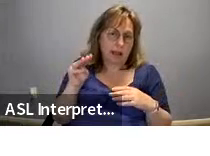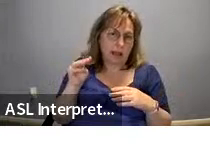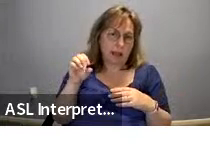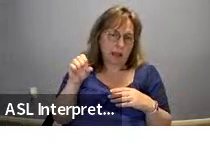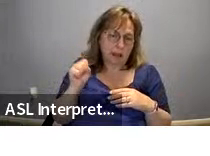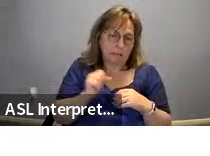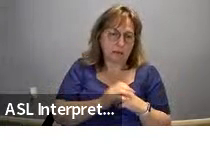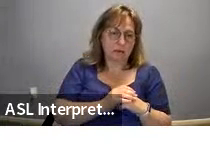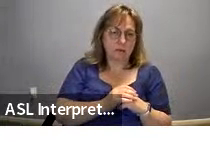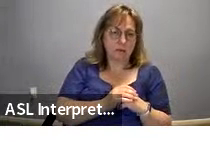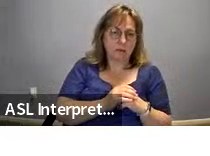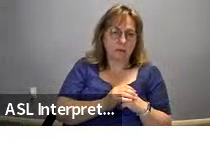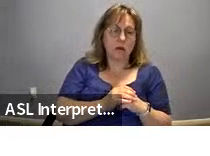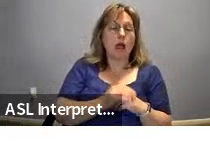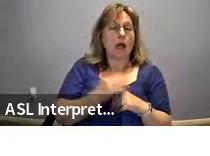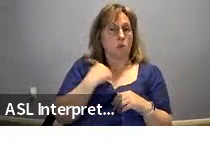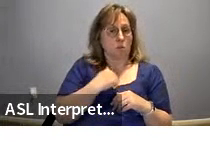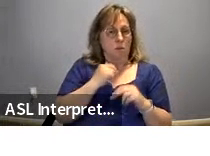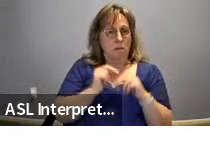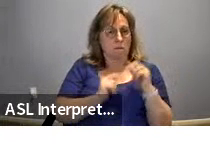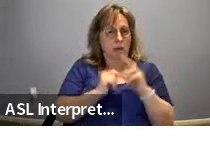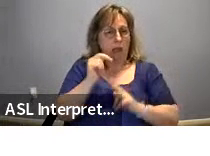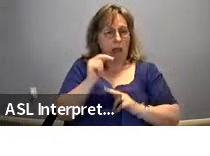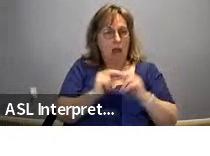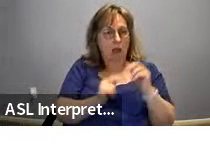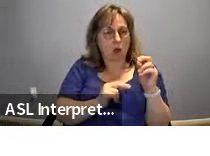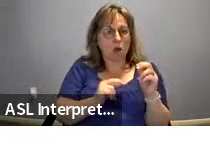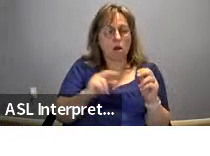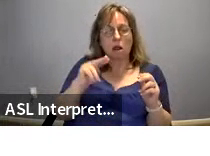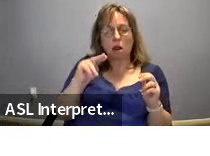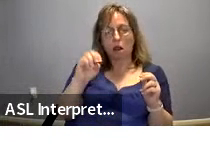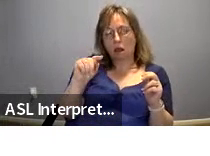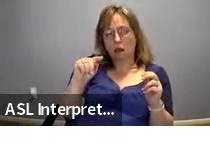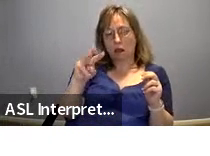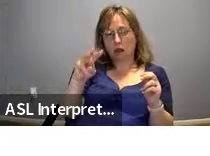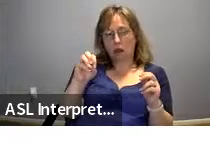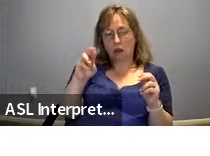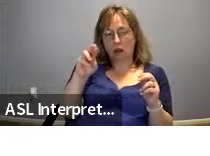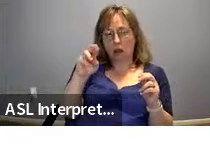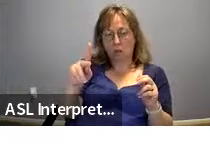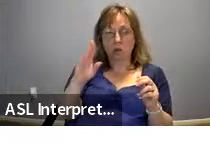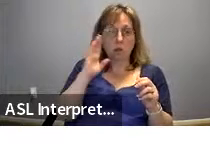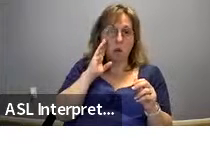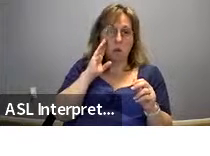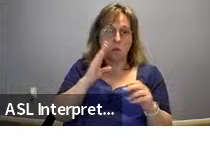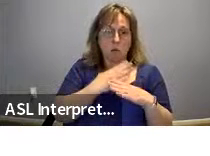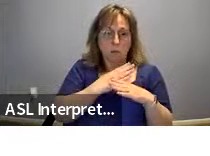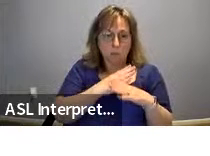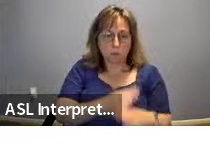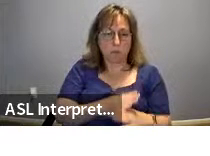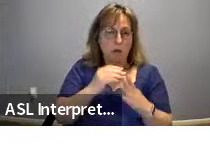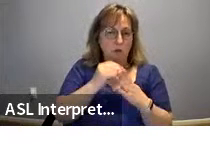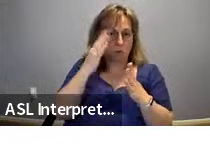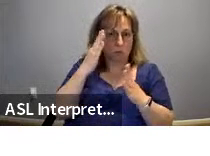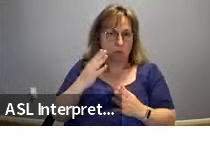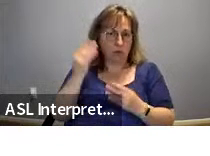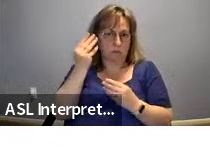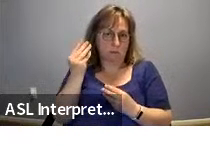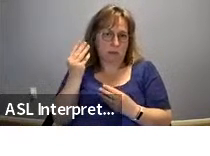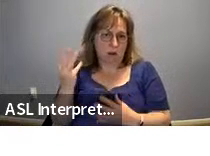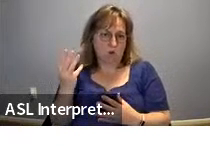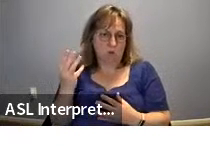We also have built a network that also protects our students' information. It has